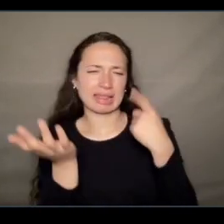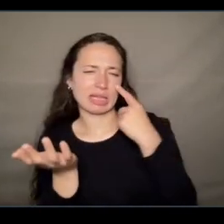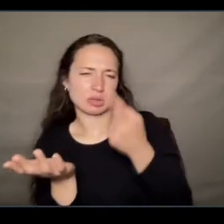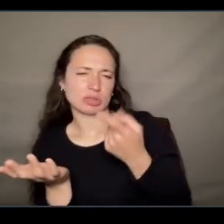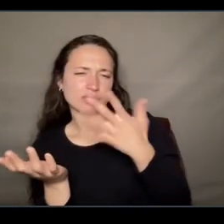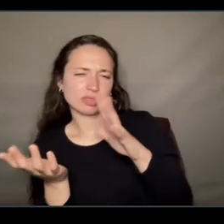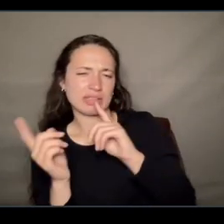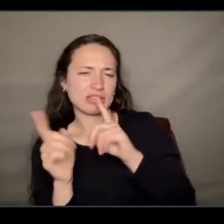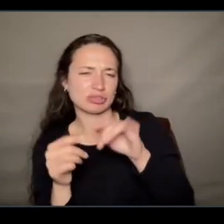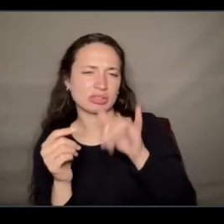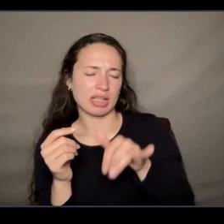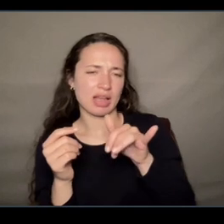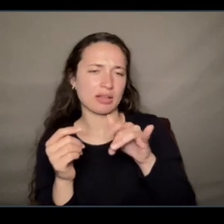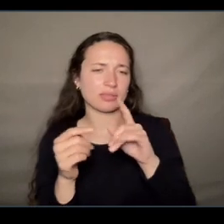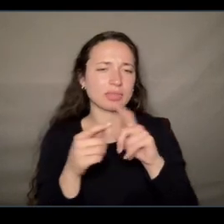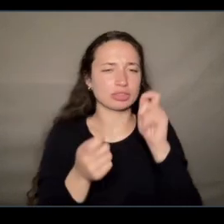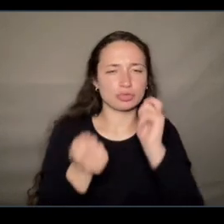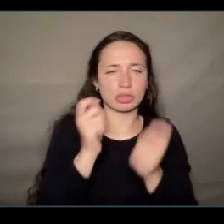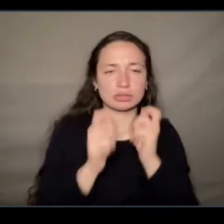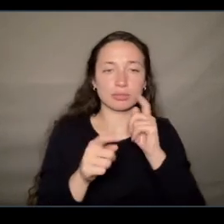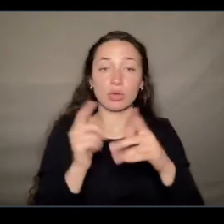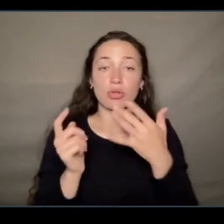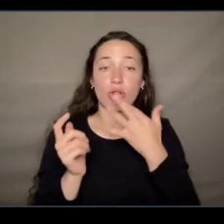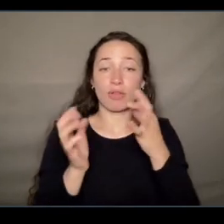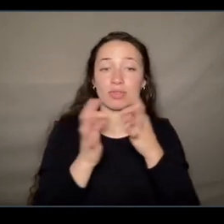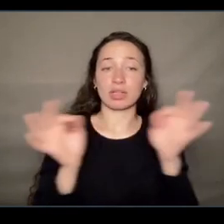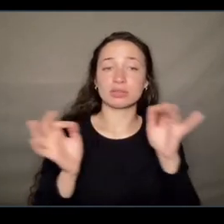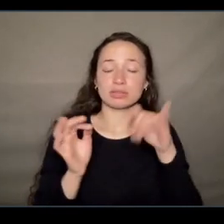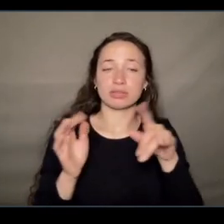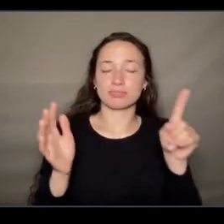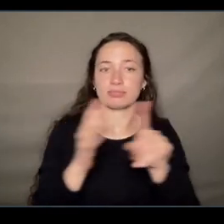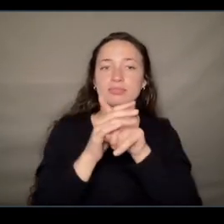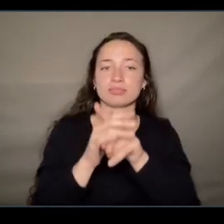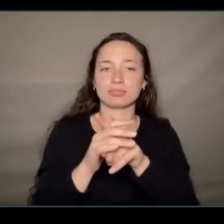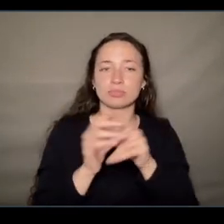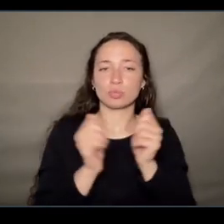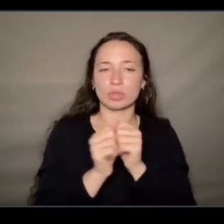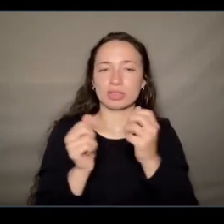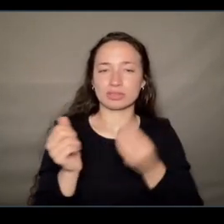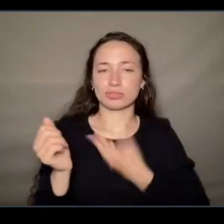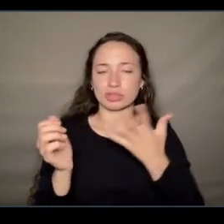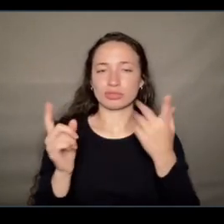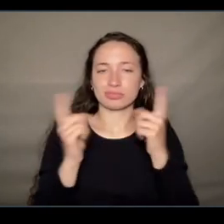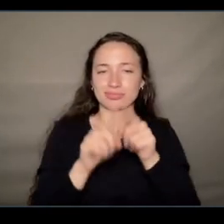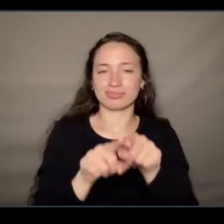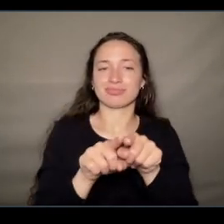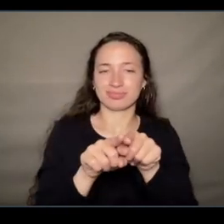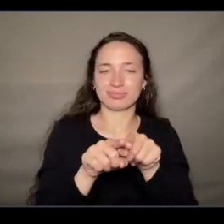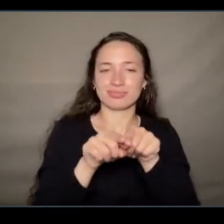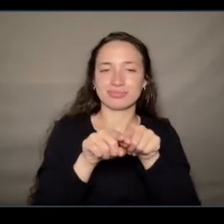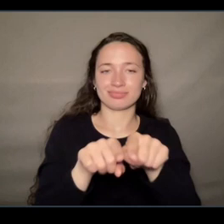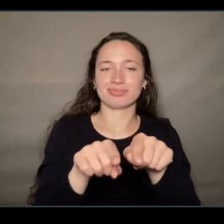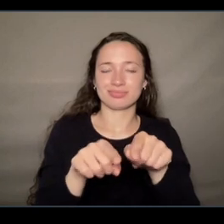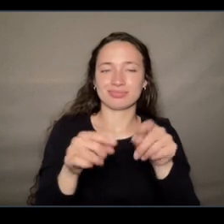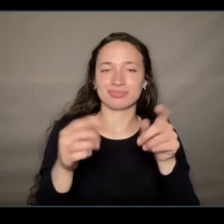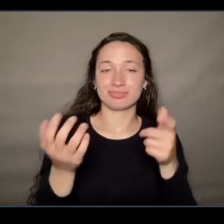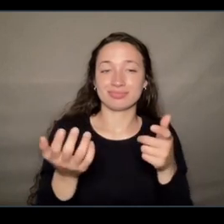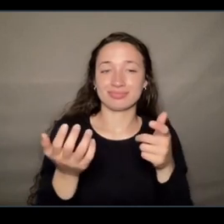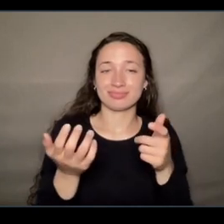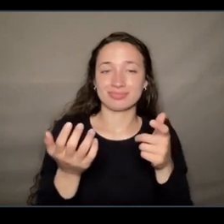answered that. It changes with the color of the language that comes forward and the inspiration that comes up.